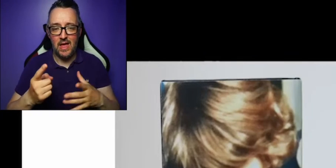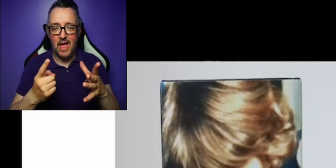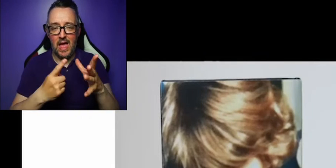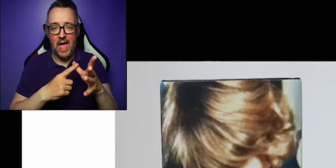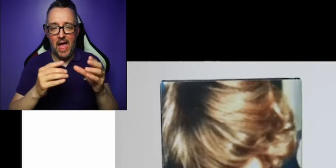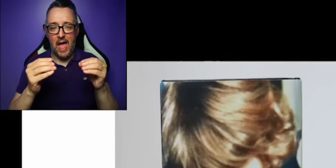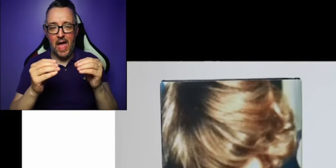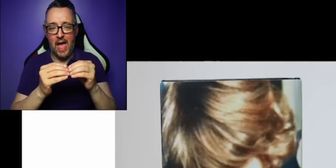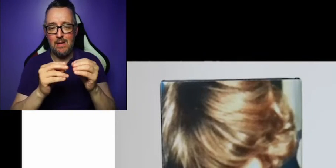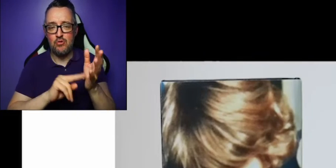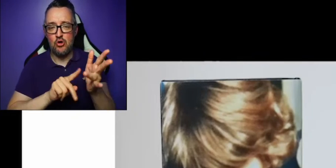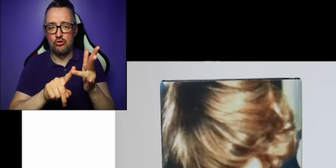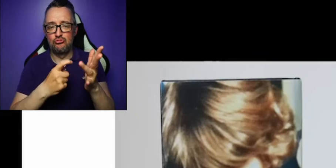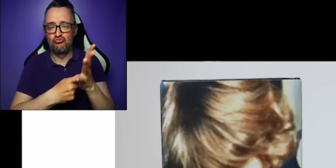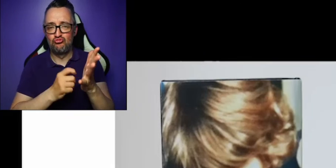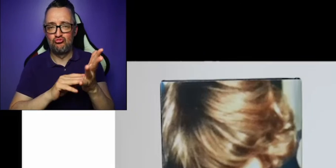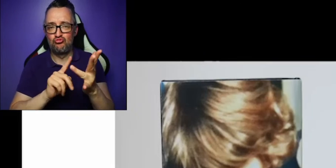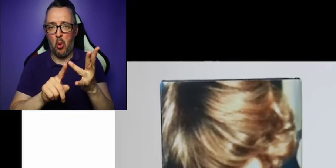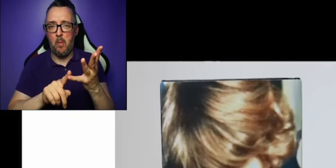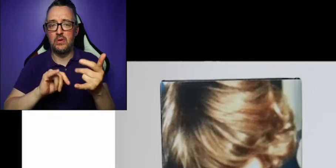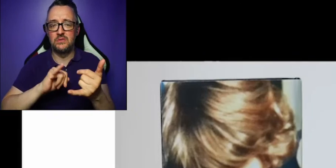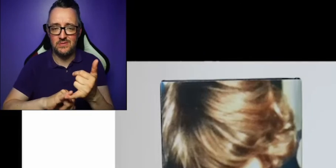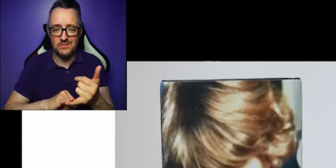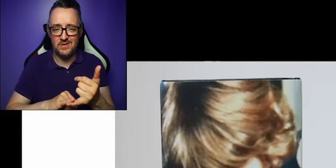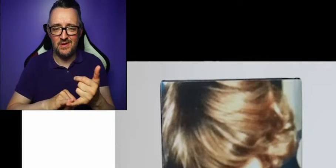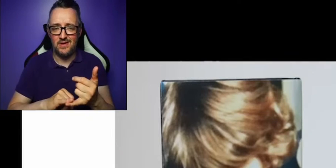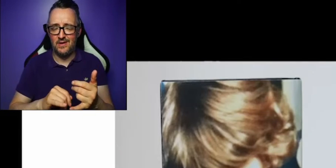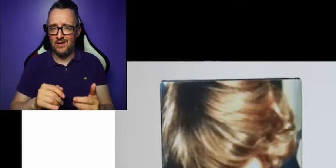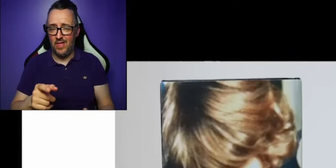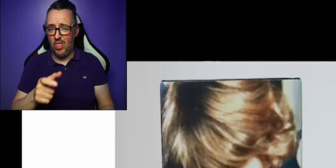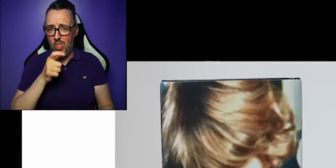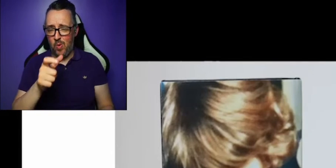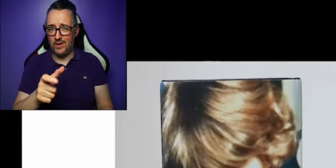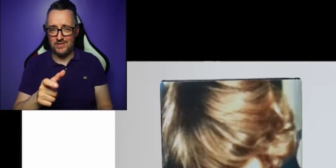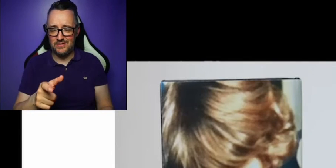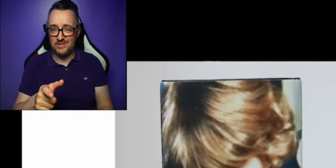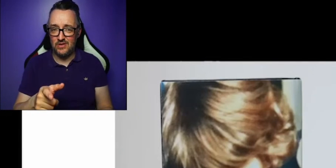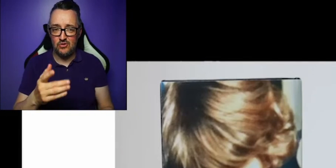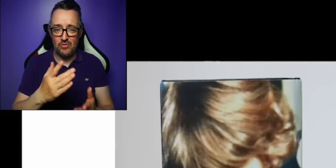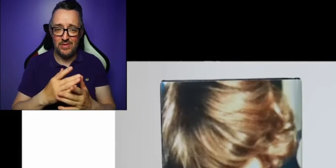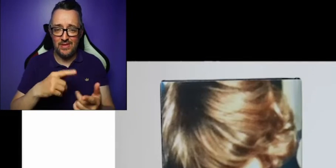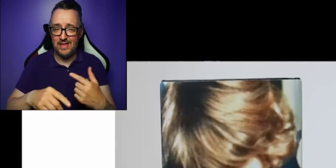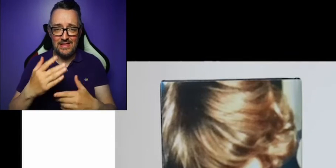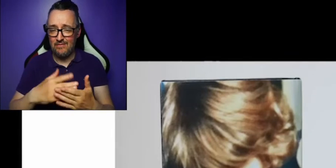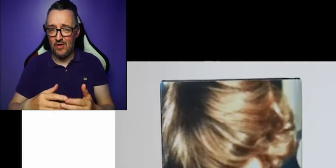and, you know, abnormity and just words that are